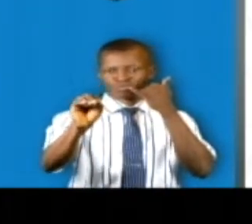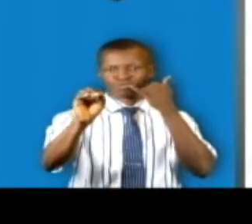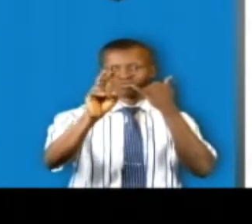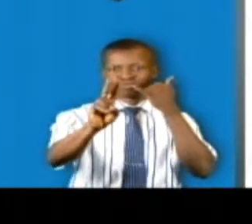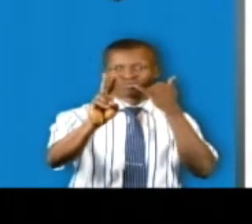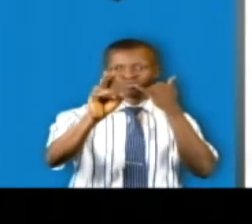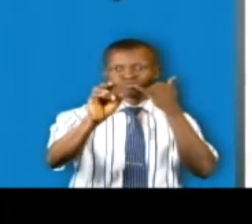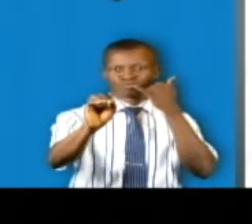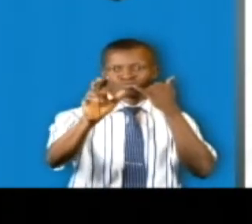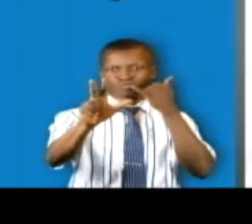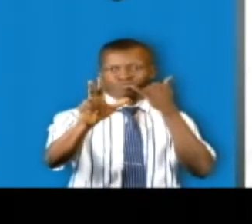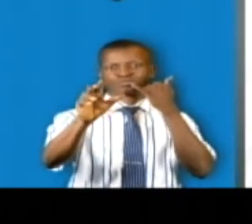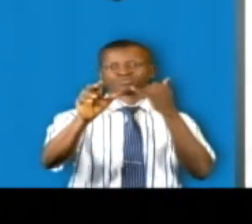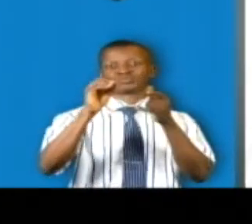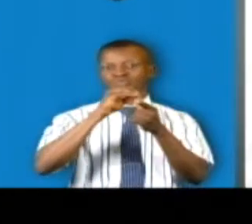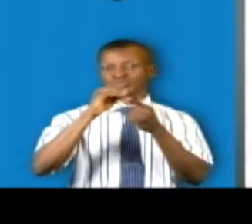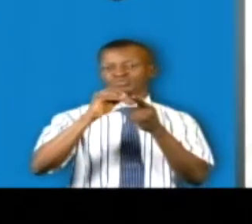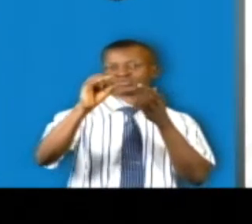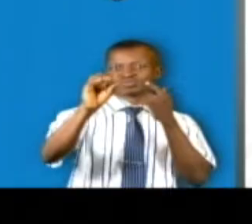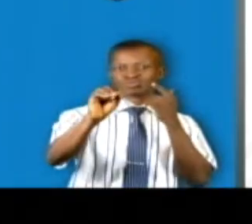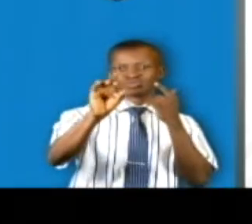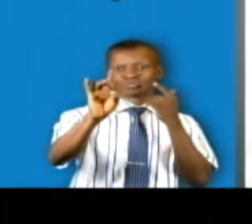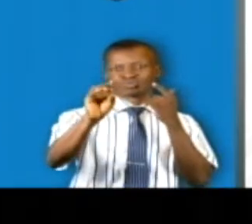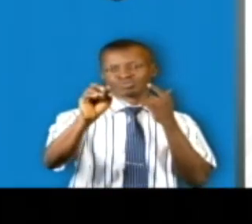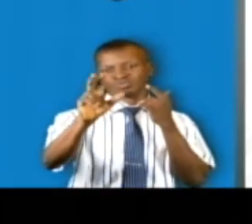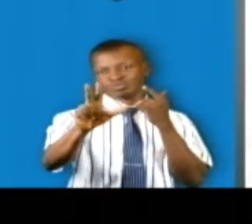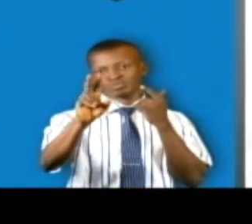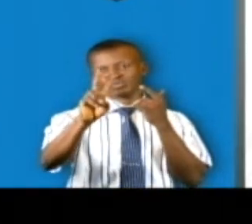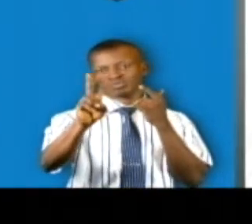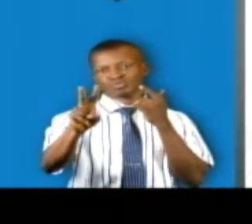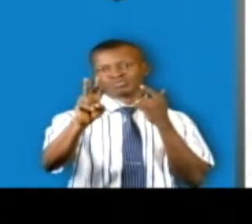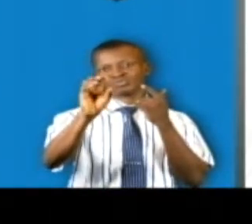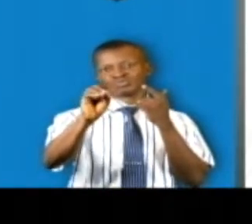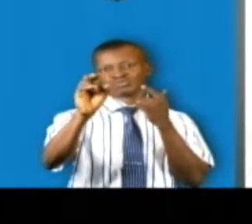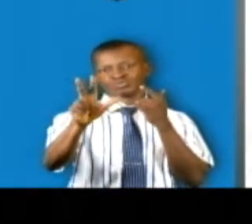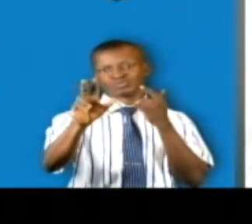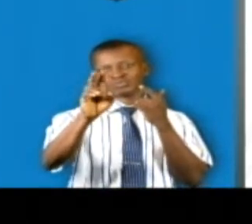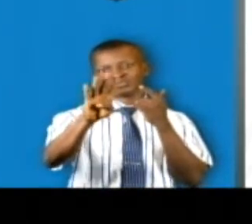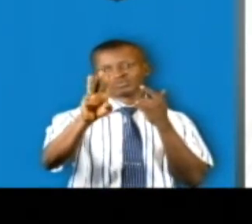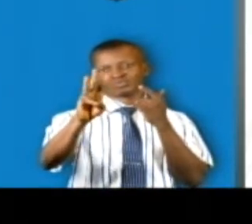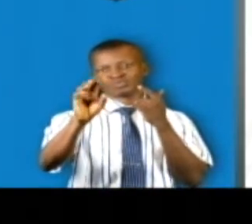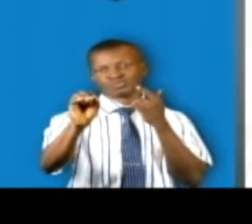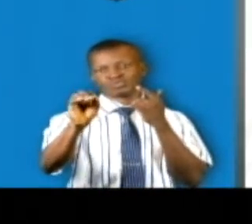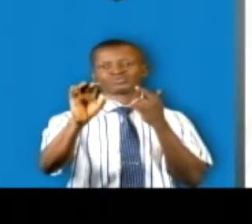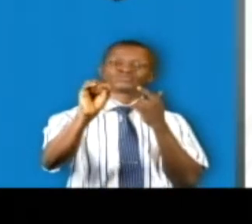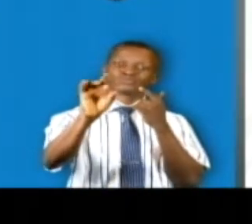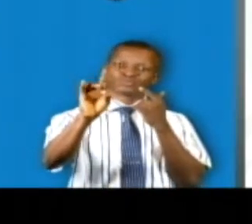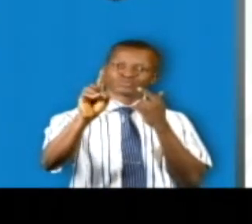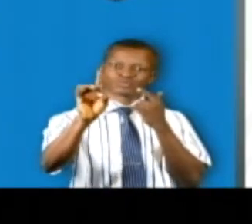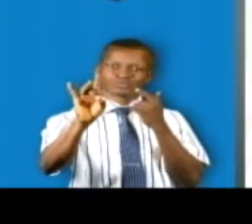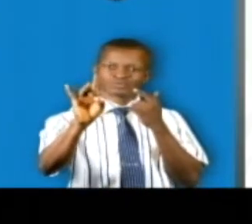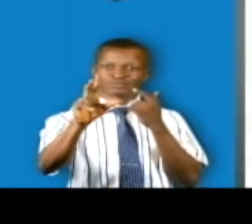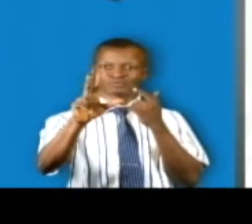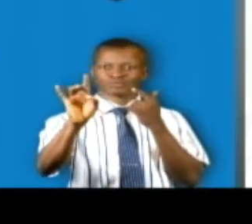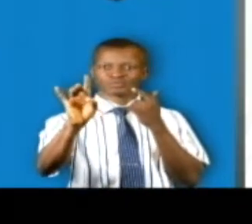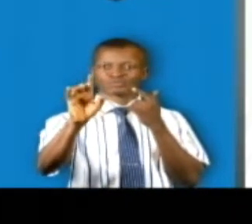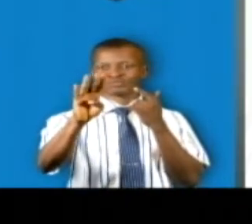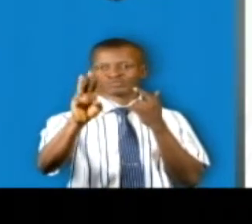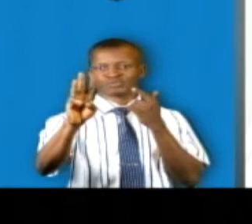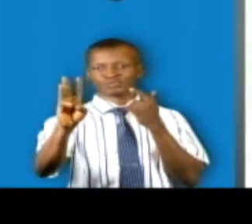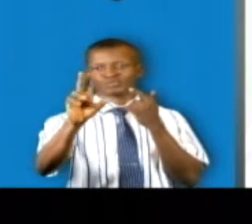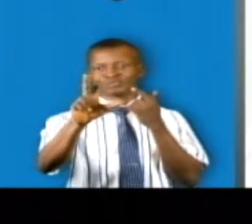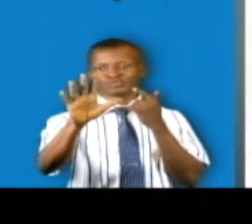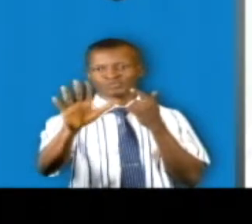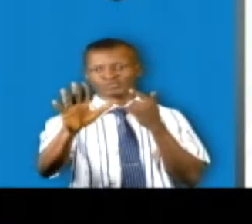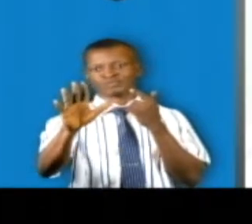0000 or NAPTIP hotlines on 0803 220 3462, 0818 384